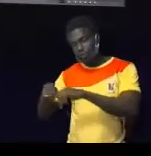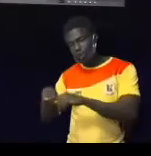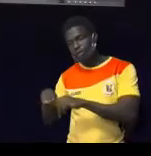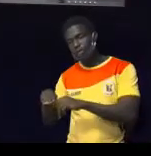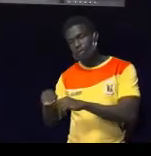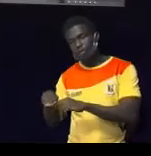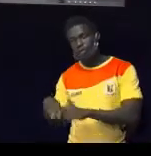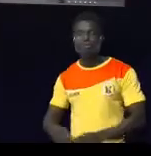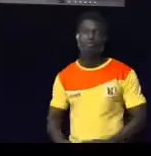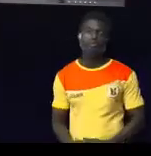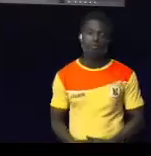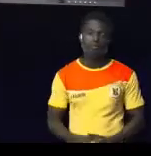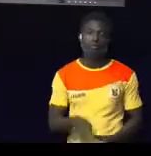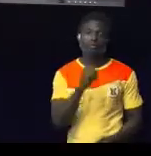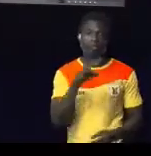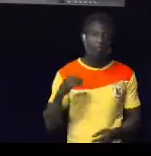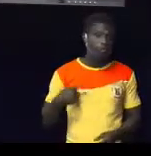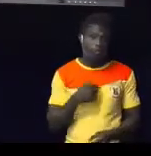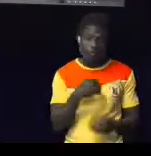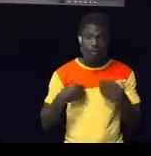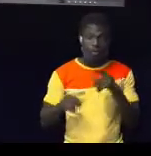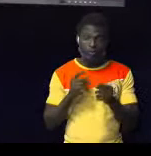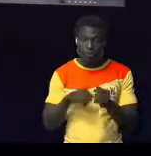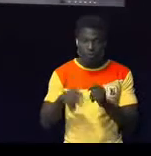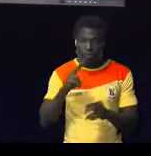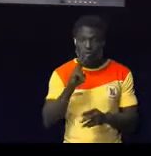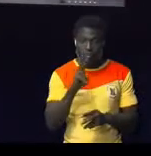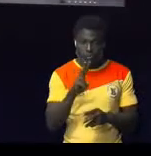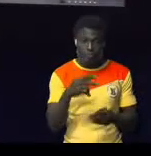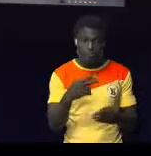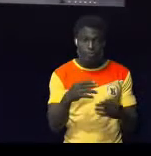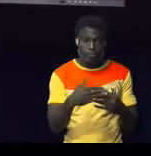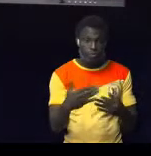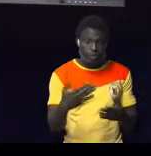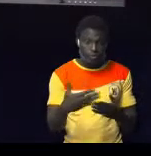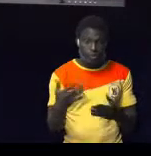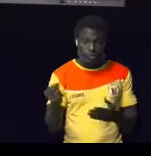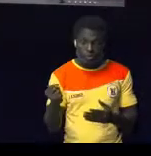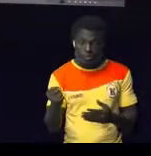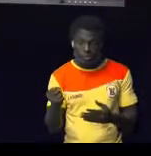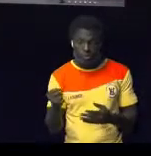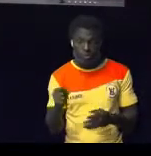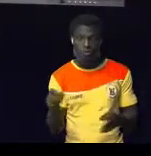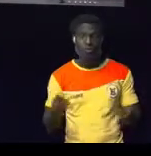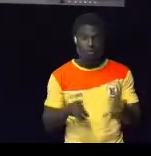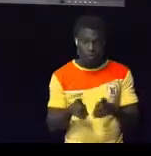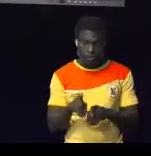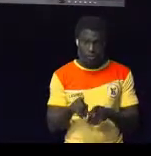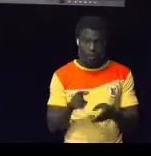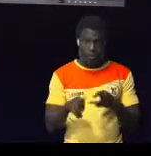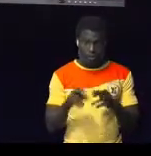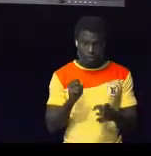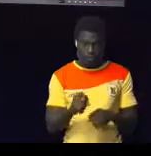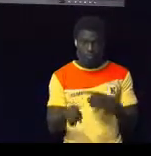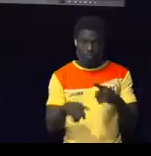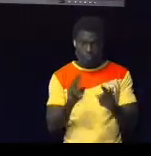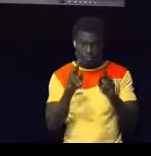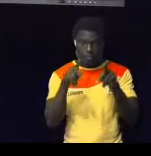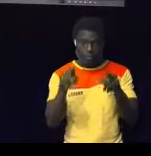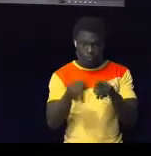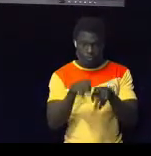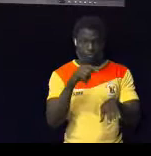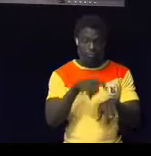not decrease, it will increase. Okay, so we have talked about two things now. Direct relationships, they go up at the same time, come down at the same